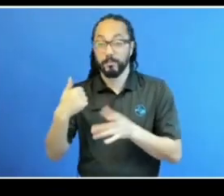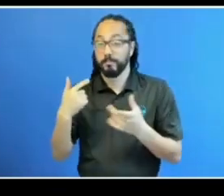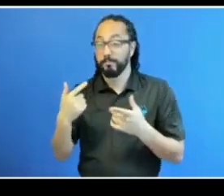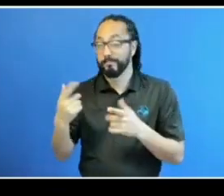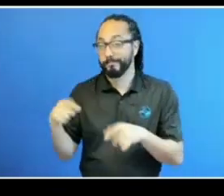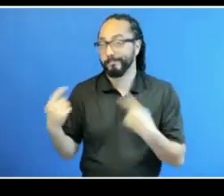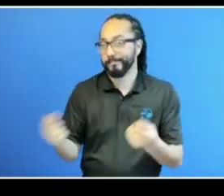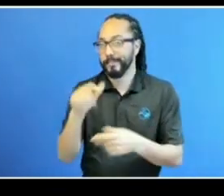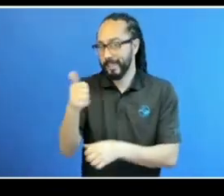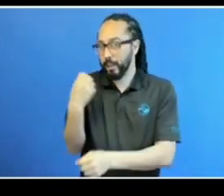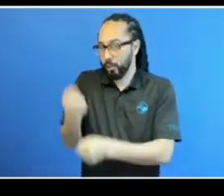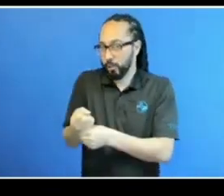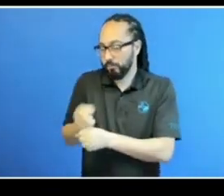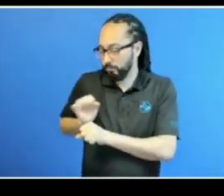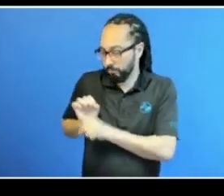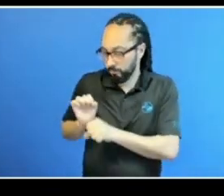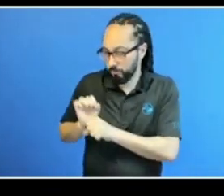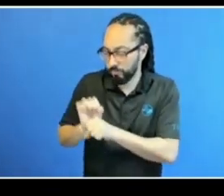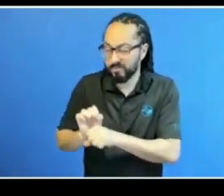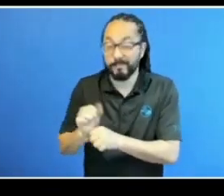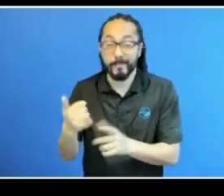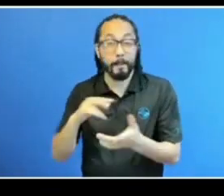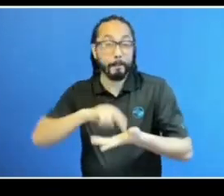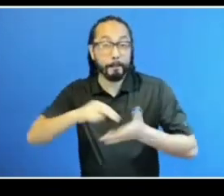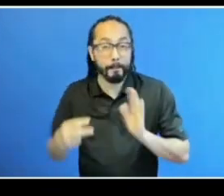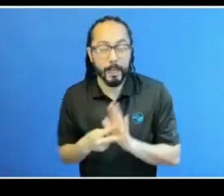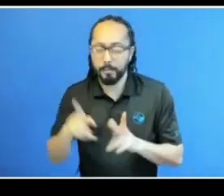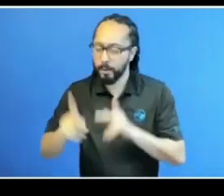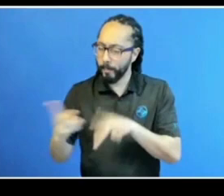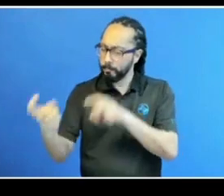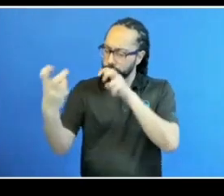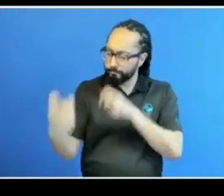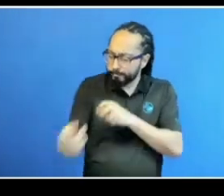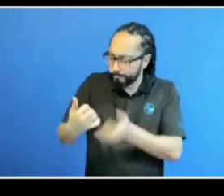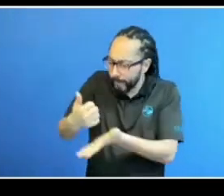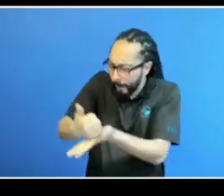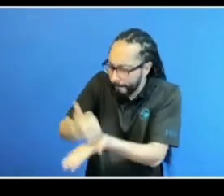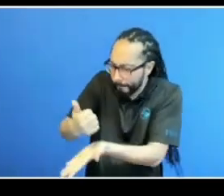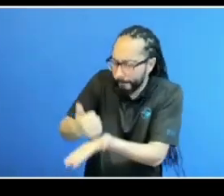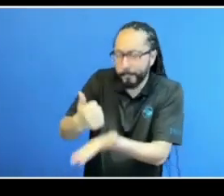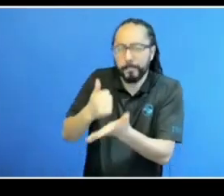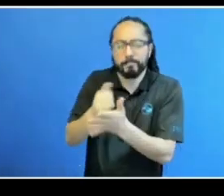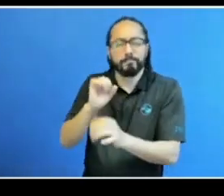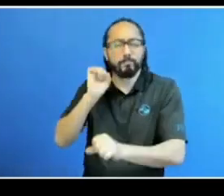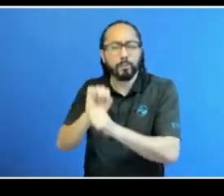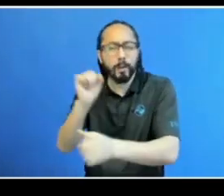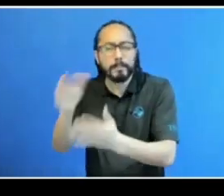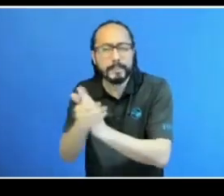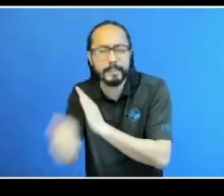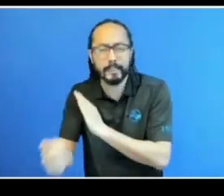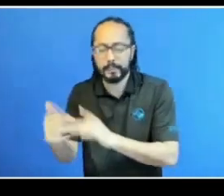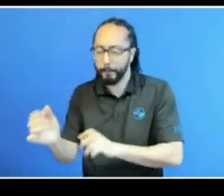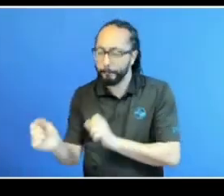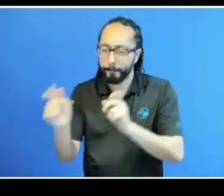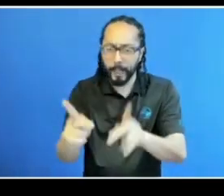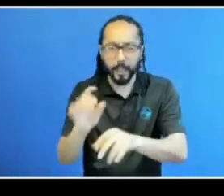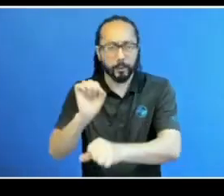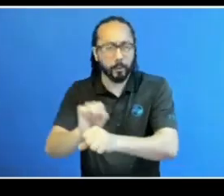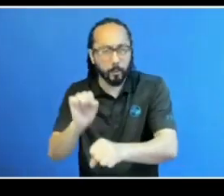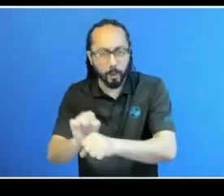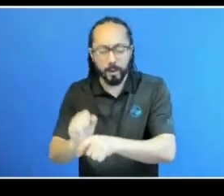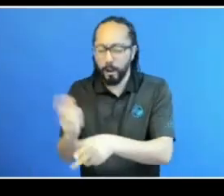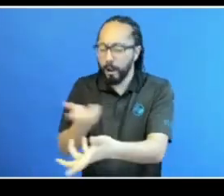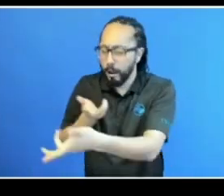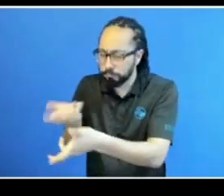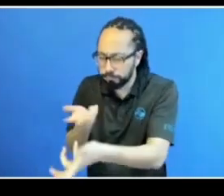individuals to gain employment skills to get back into the workplace. And I've always felt a calling